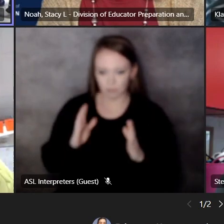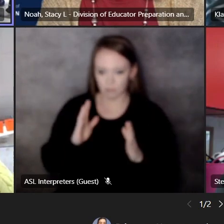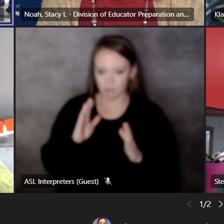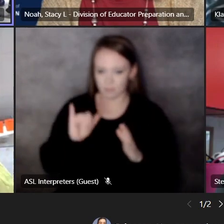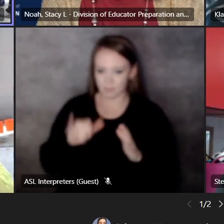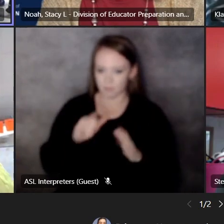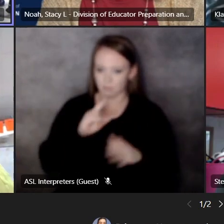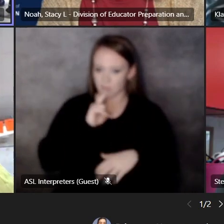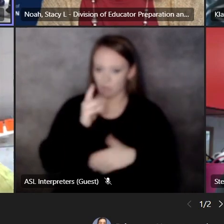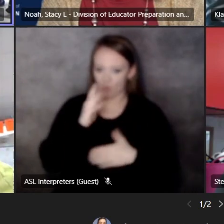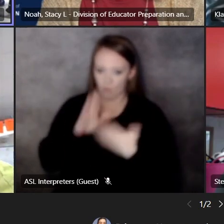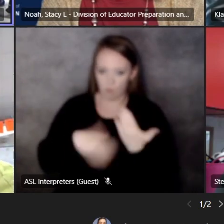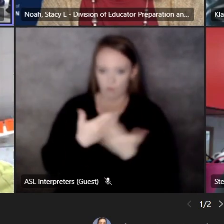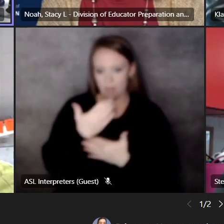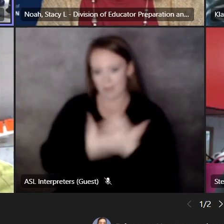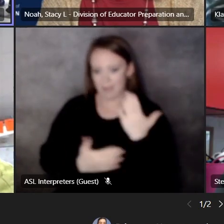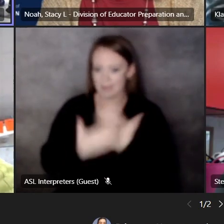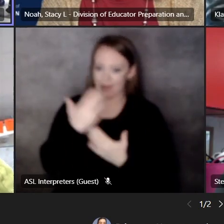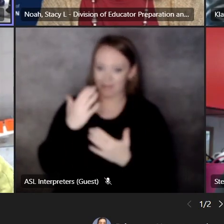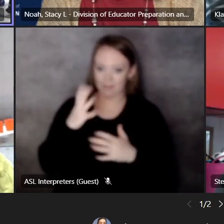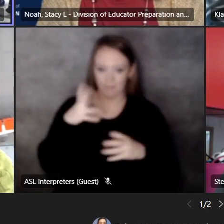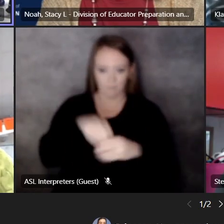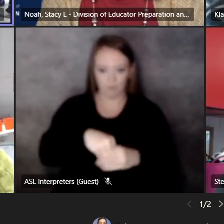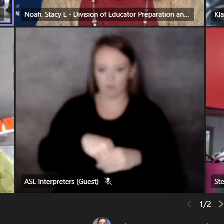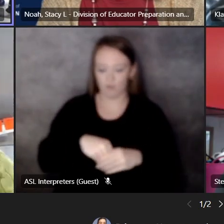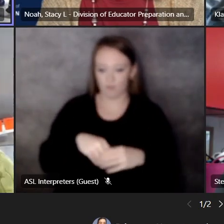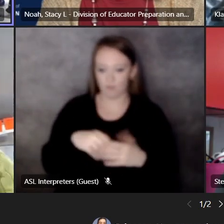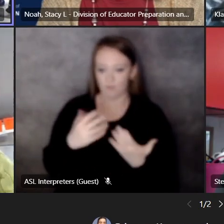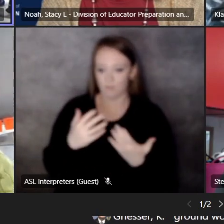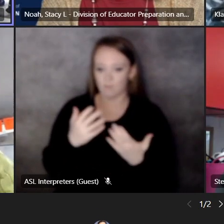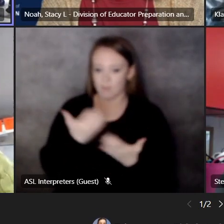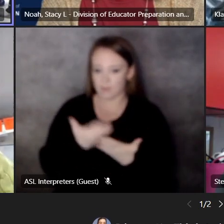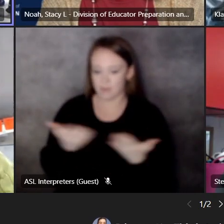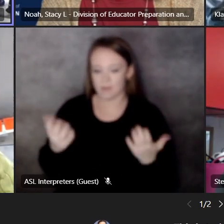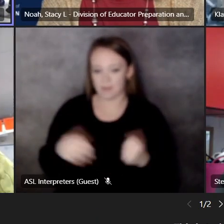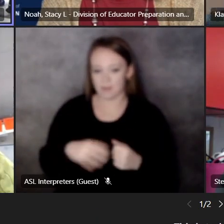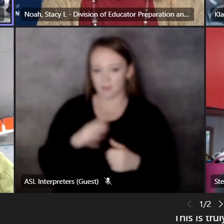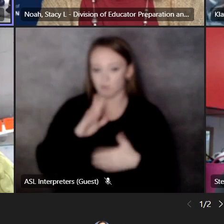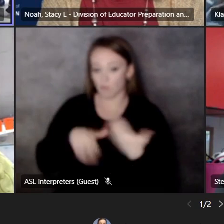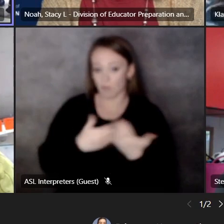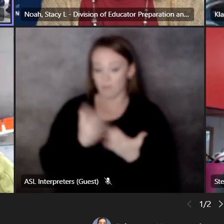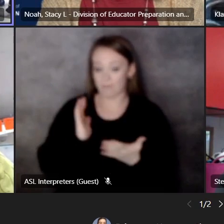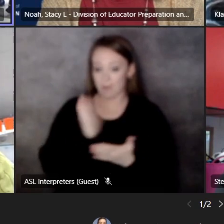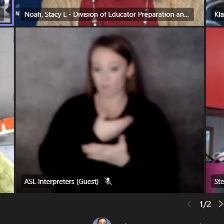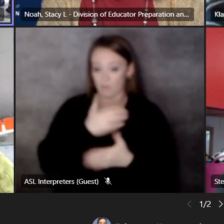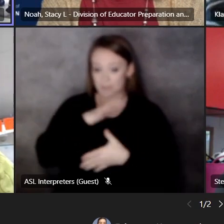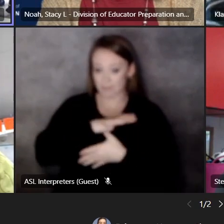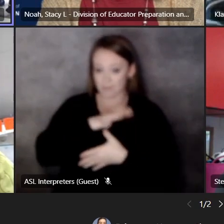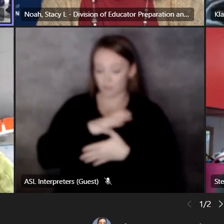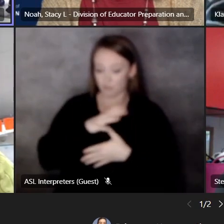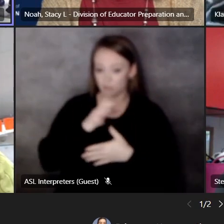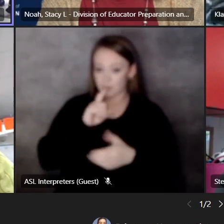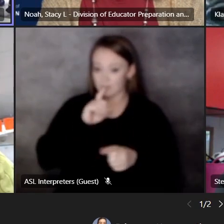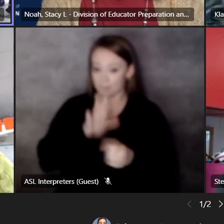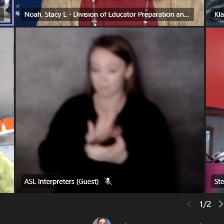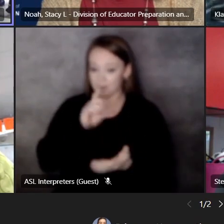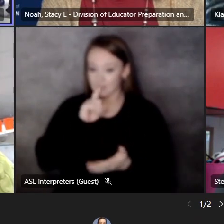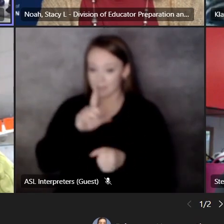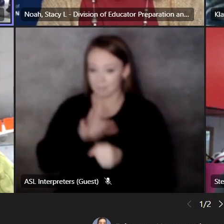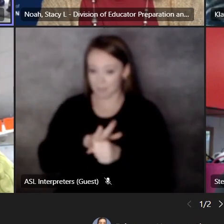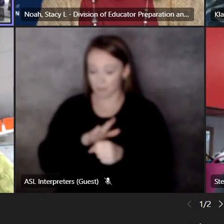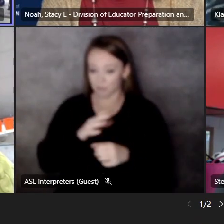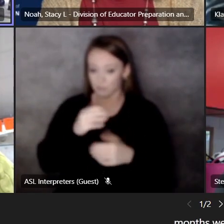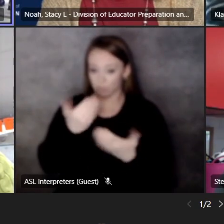effort. In the coming months, we will honor our seniors who have committed to enroll in one of the Commonwealth's educator preparation programs